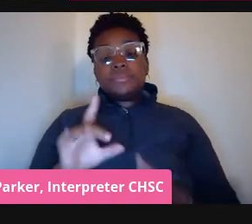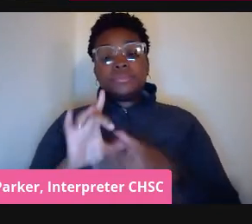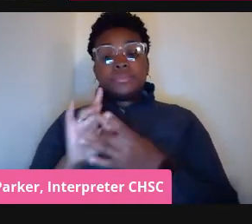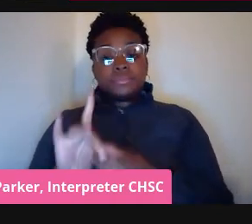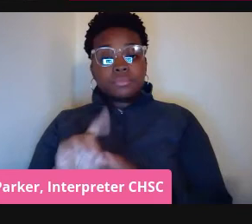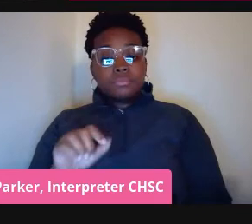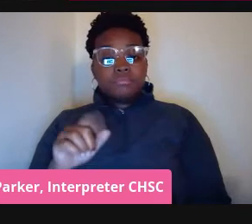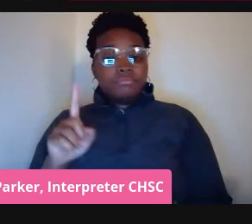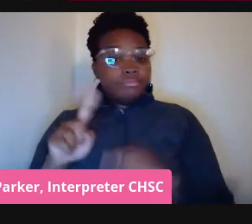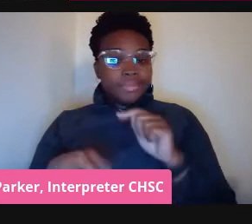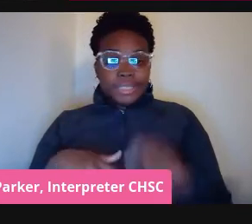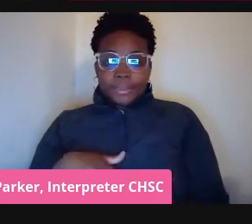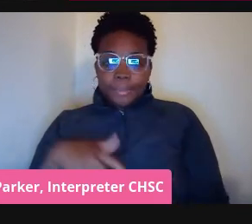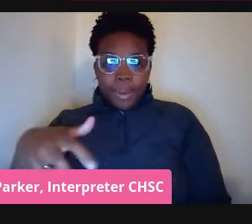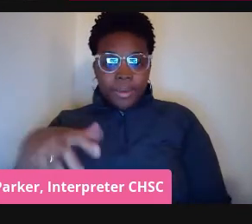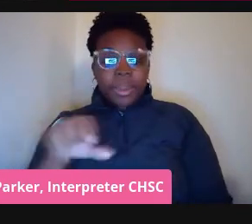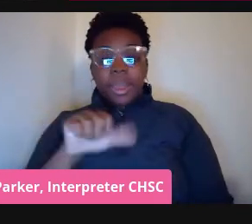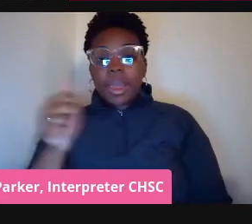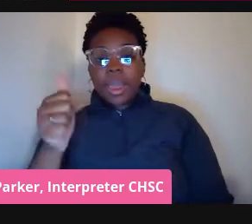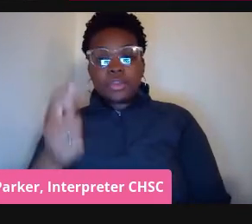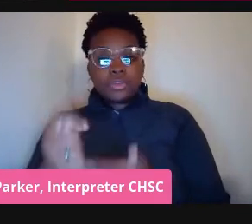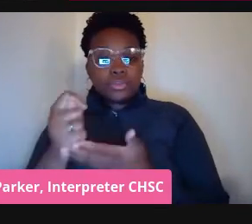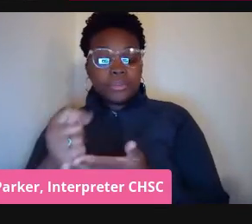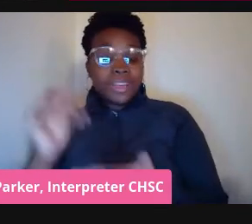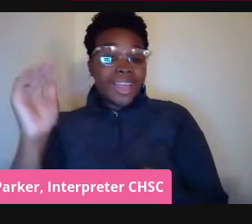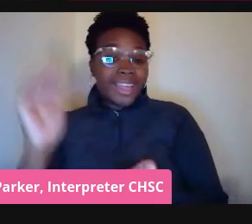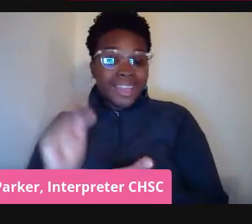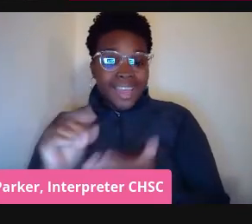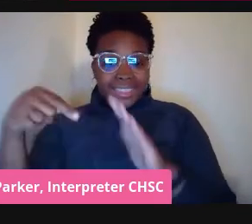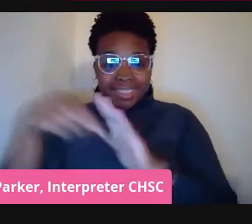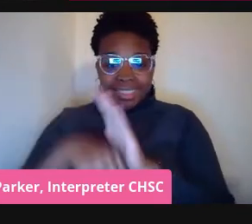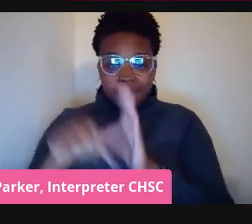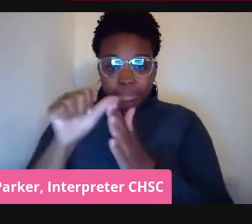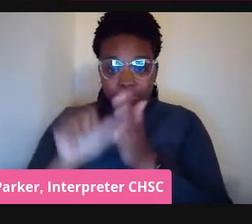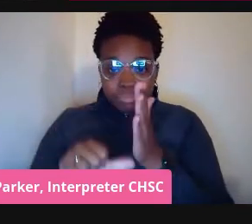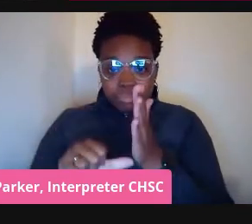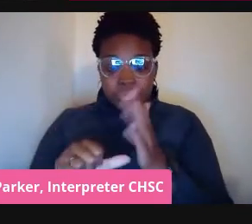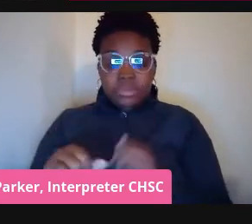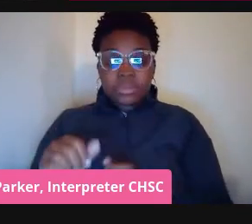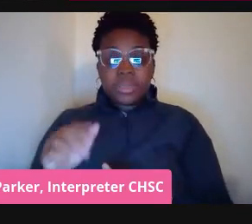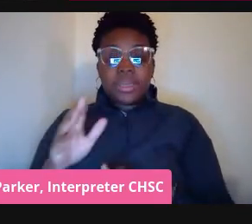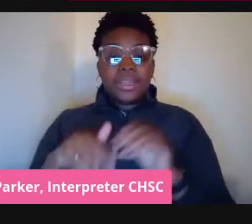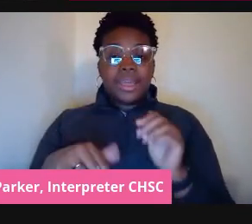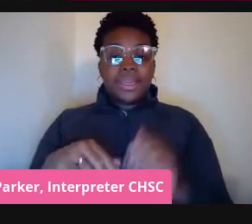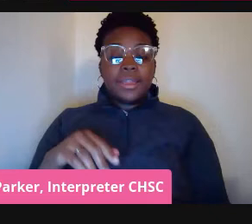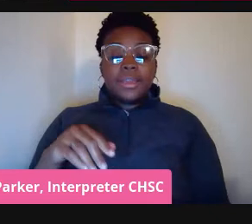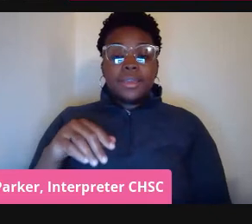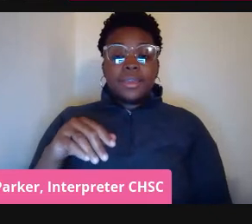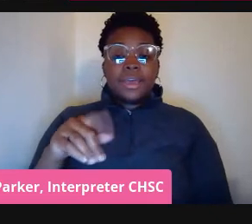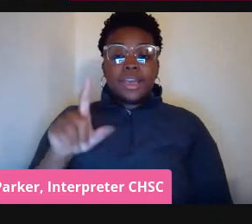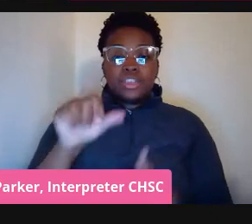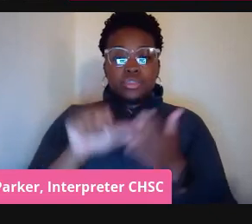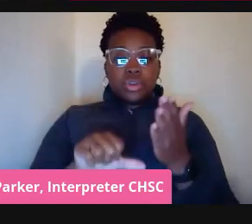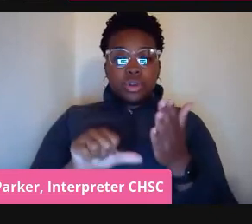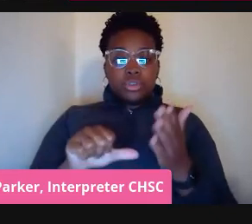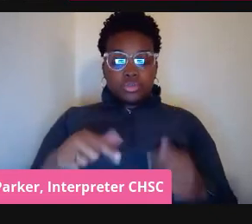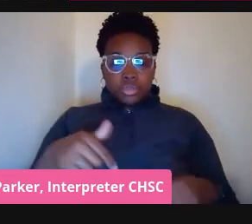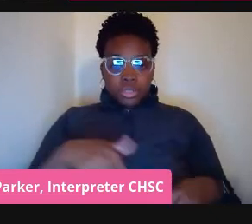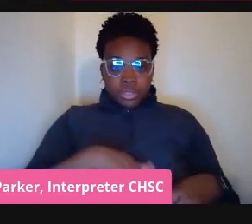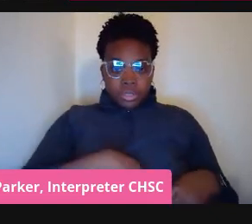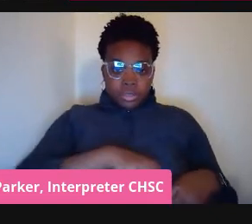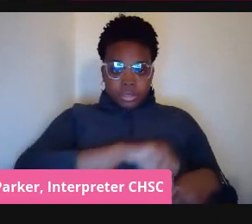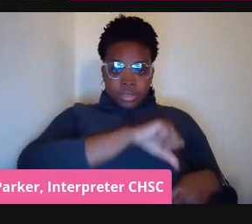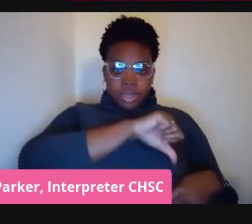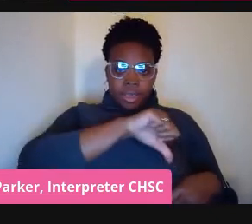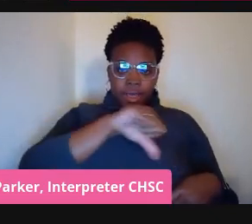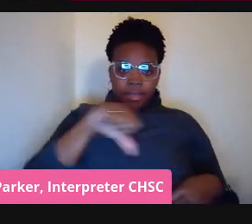treatment options out there that are less invasive than a myomectomy, a surgery where you are cut across your midsection. You